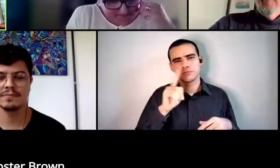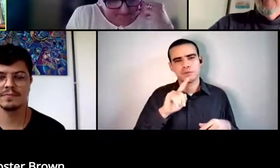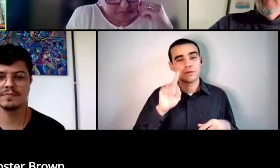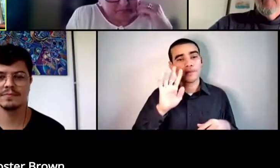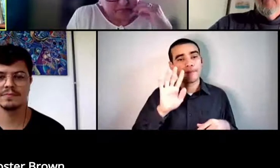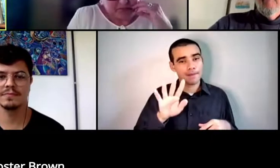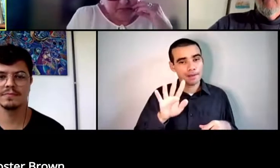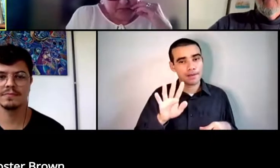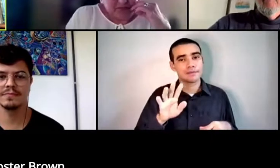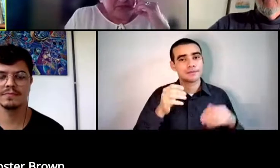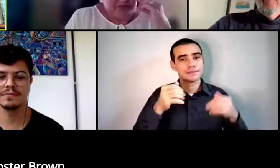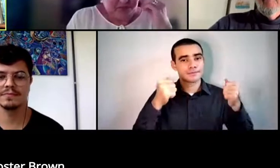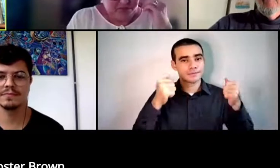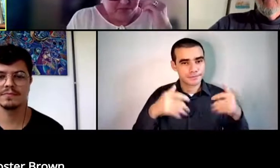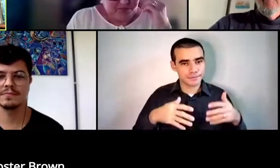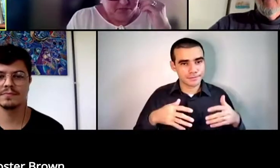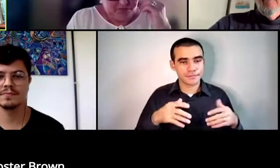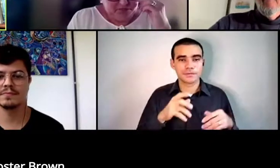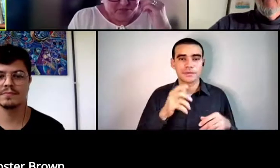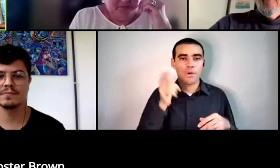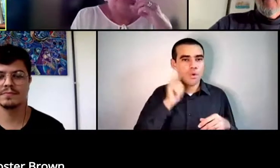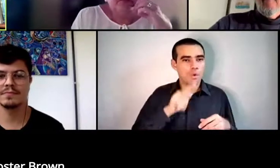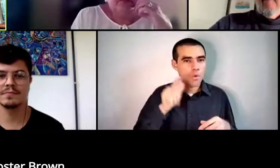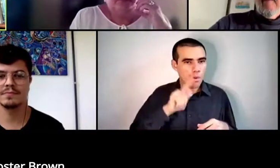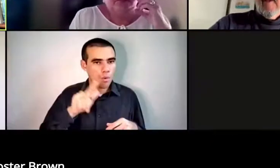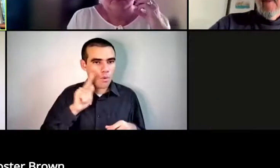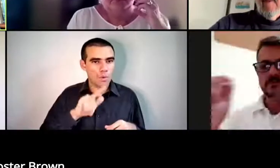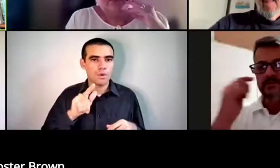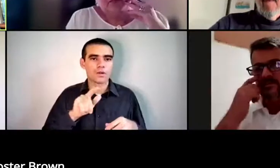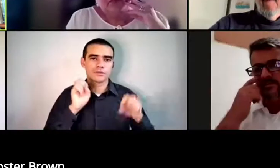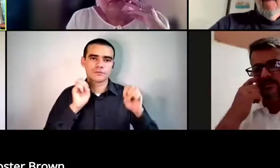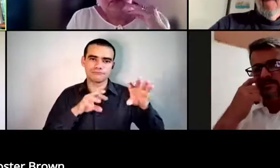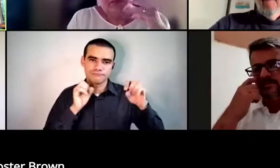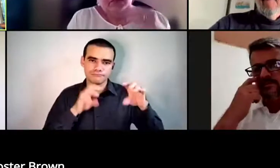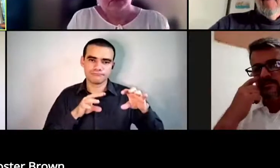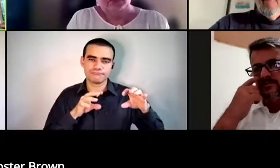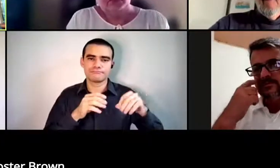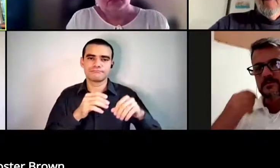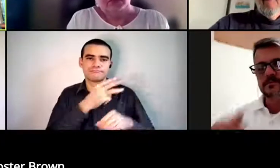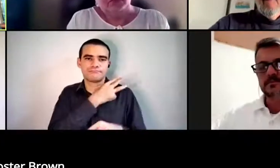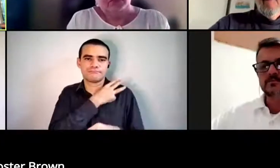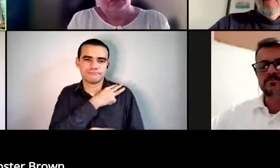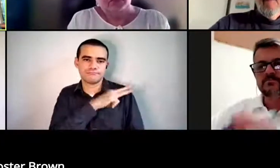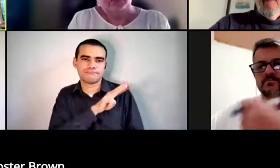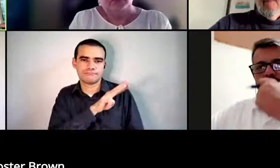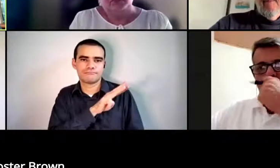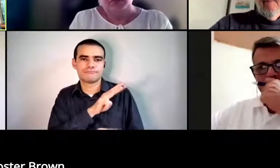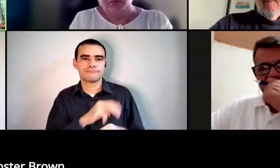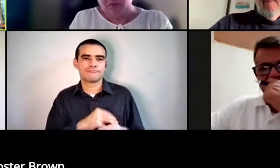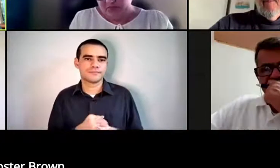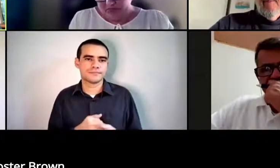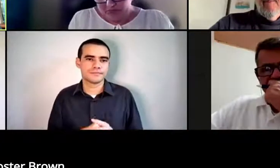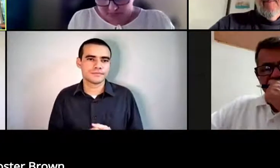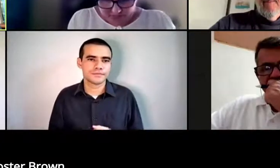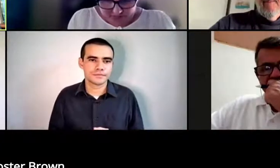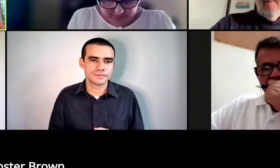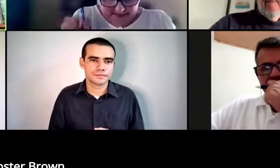that's happening, but I can talk about the results of the education.